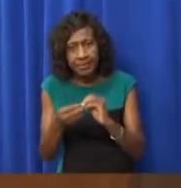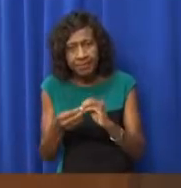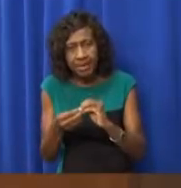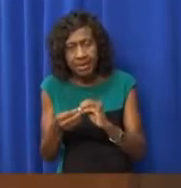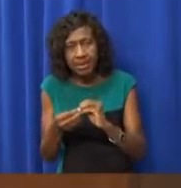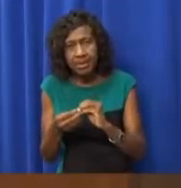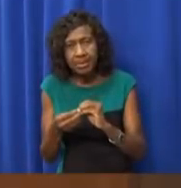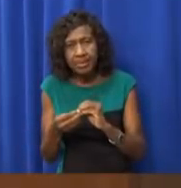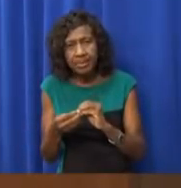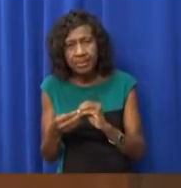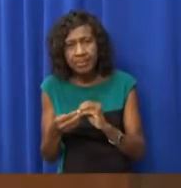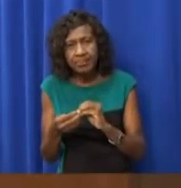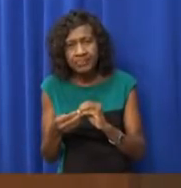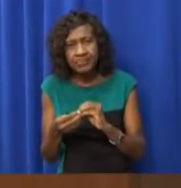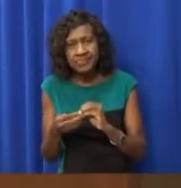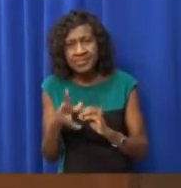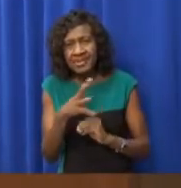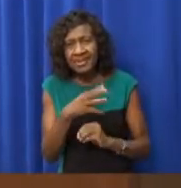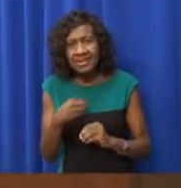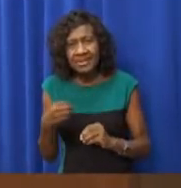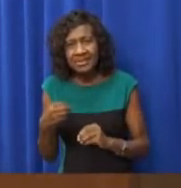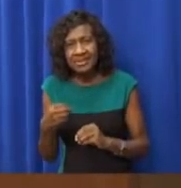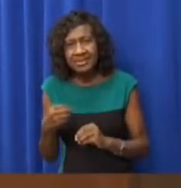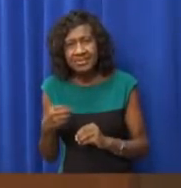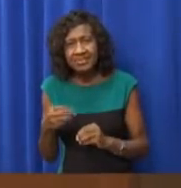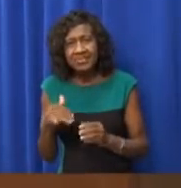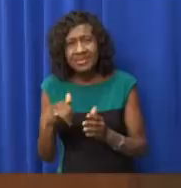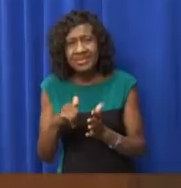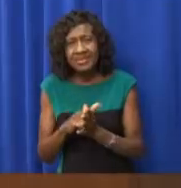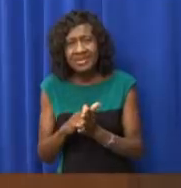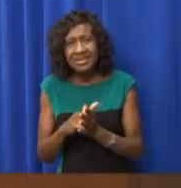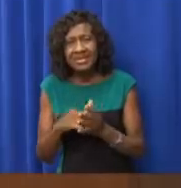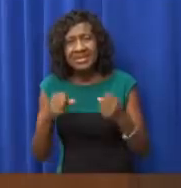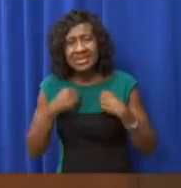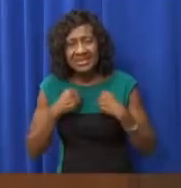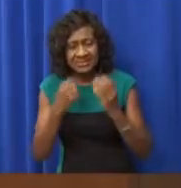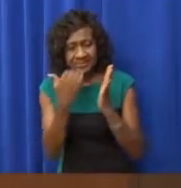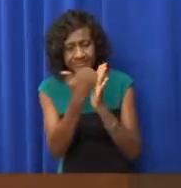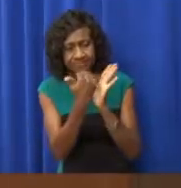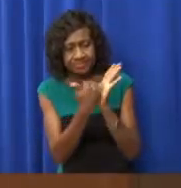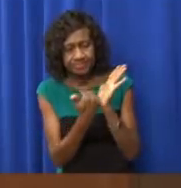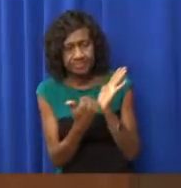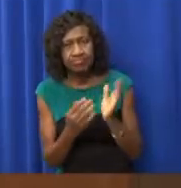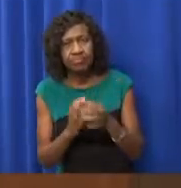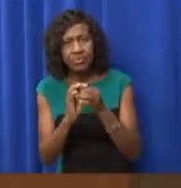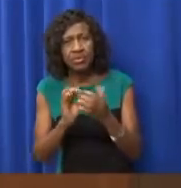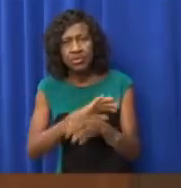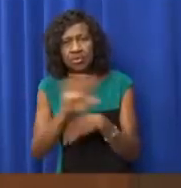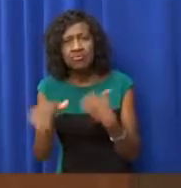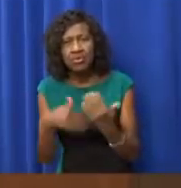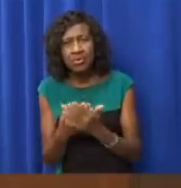entered about them. And that has the breakdown of exactly what symptoms everybody is presented with.